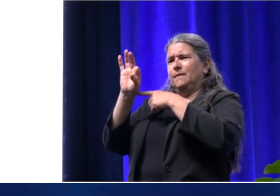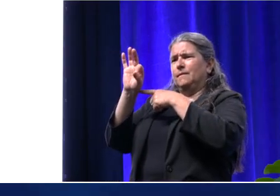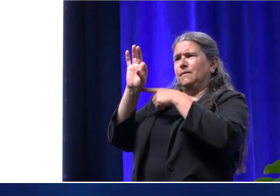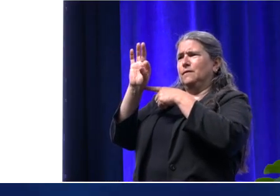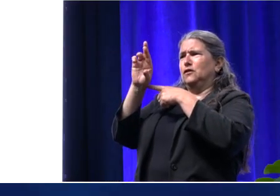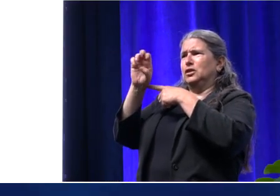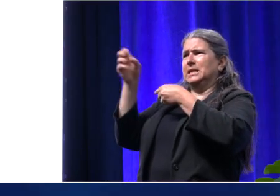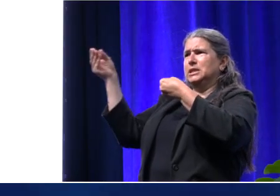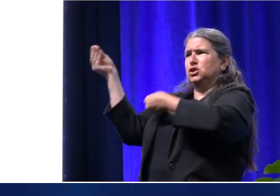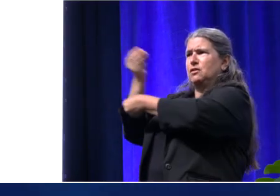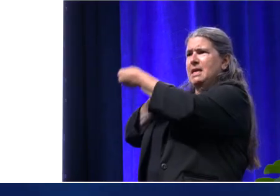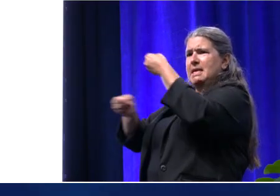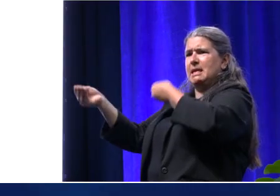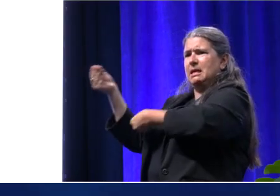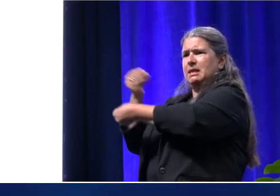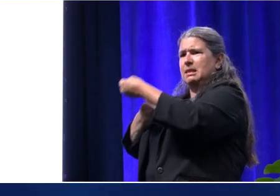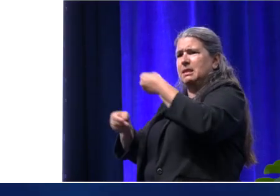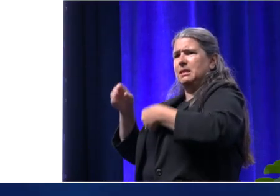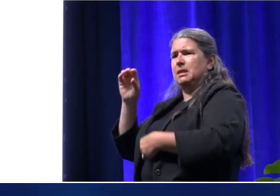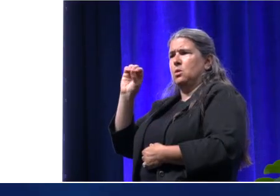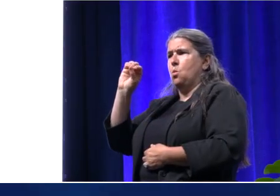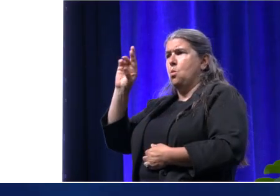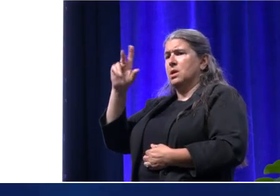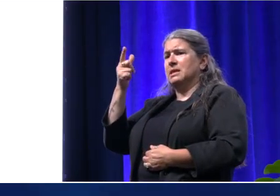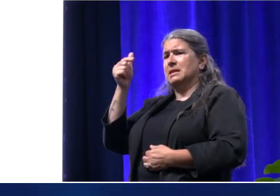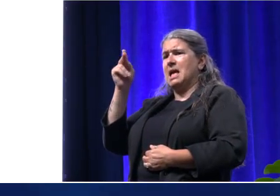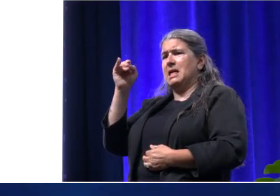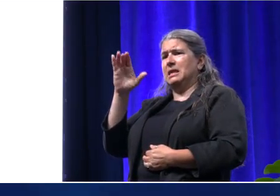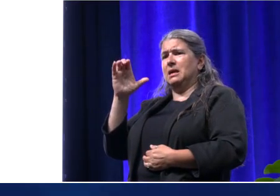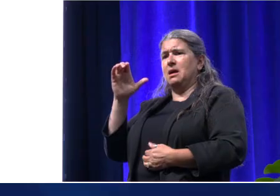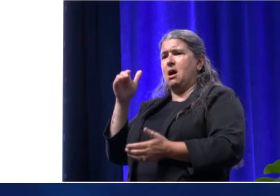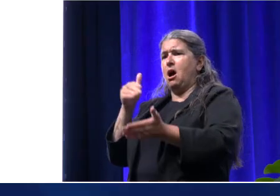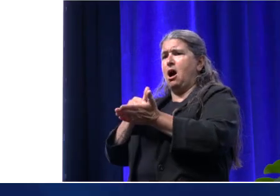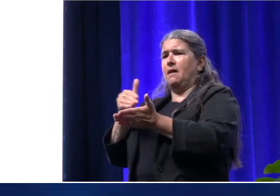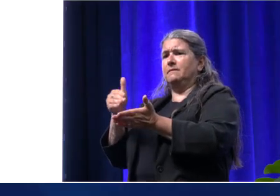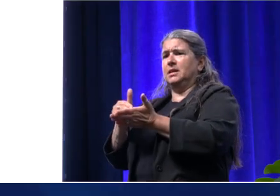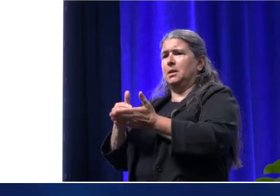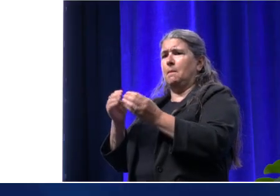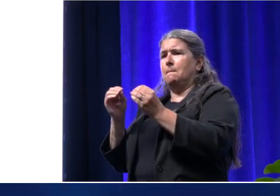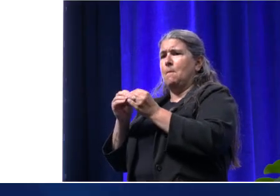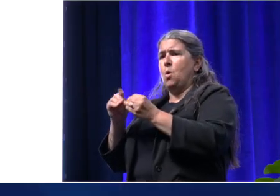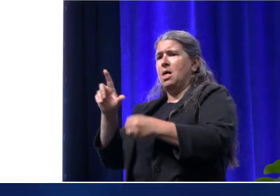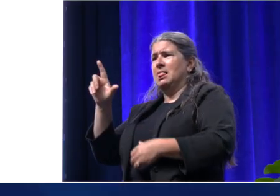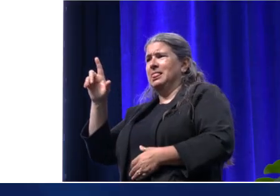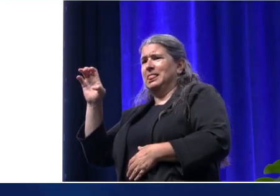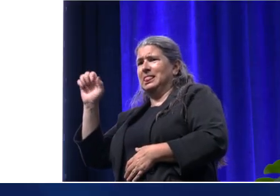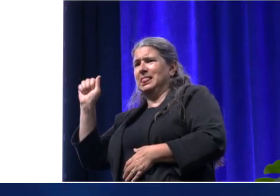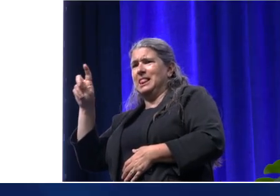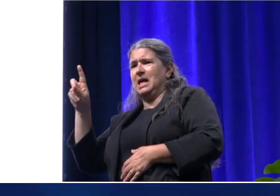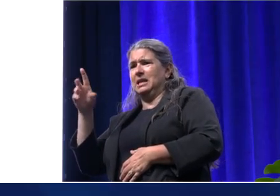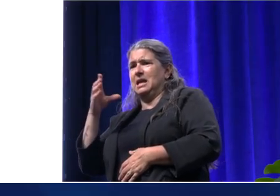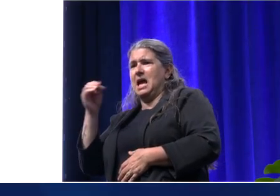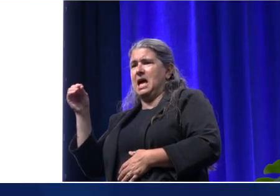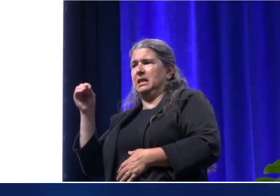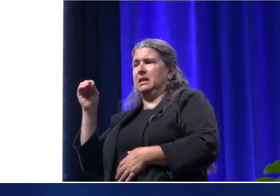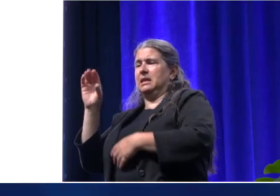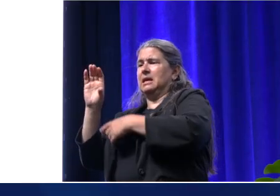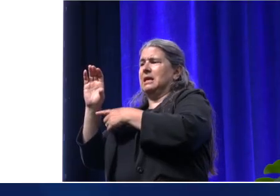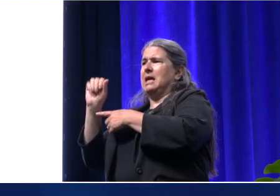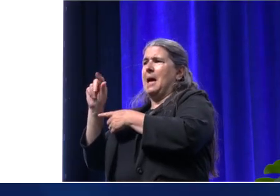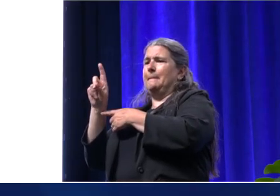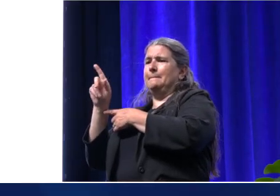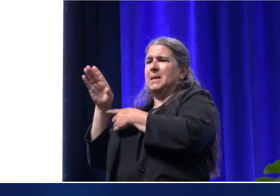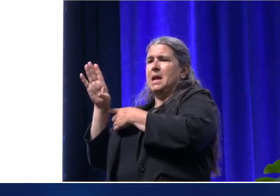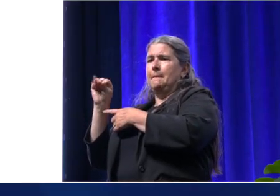has more lead and cadmium than just like the plain milk chocolate cheap bars. So if